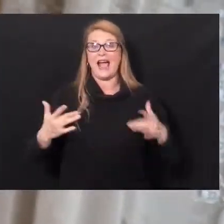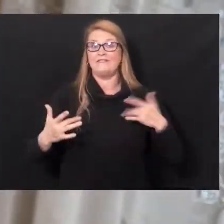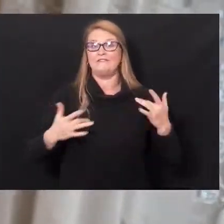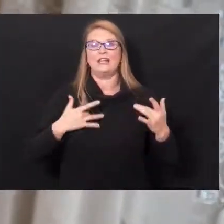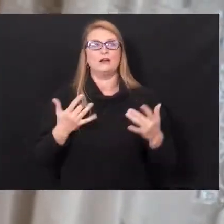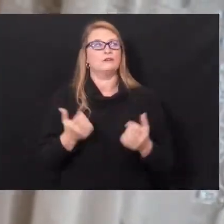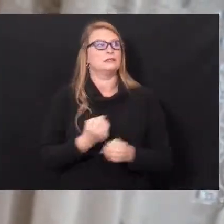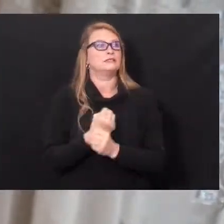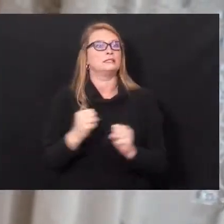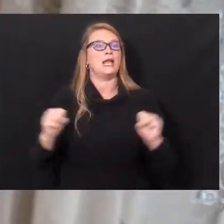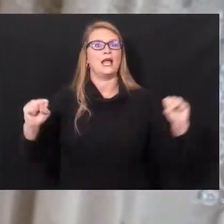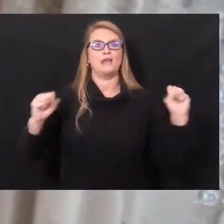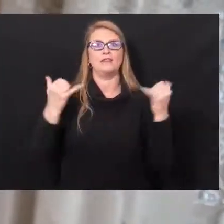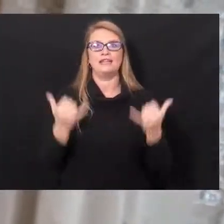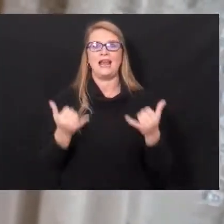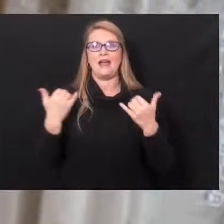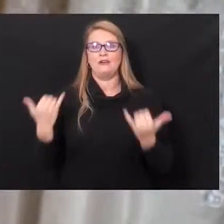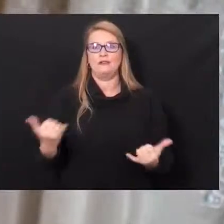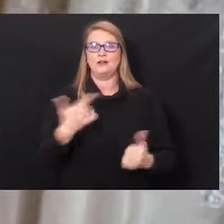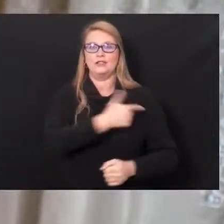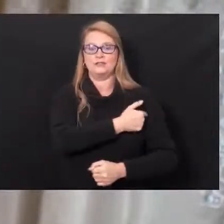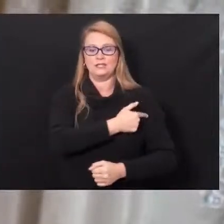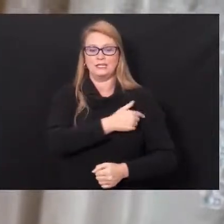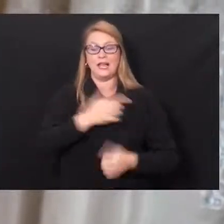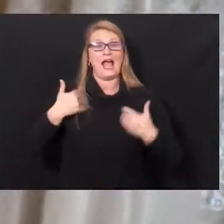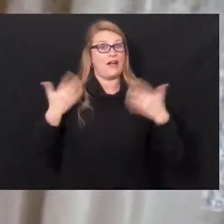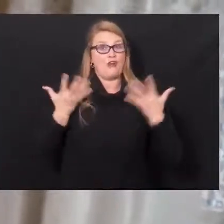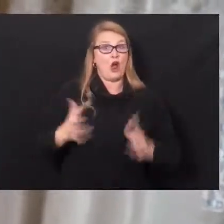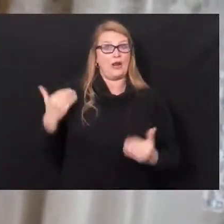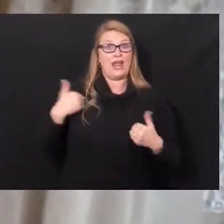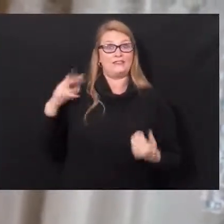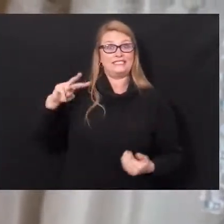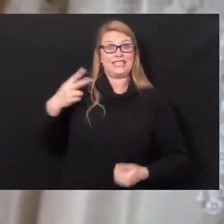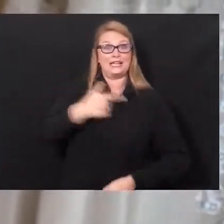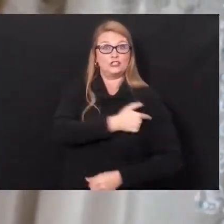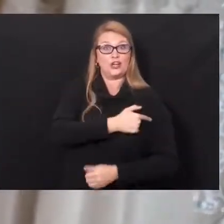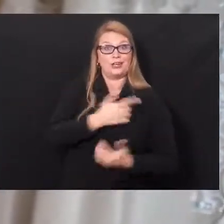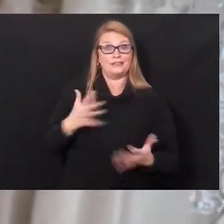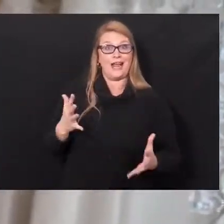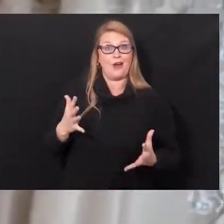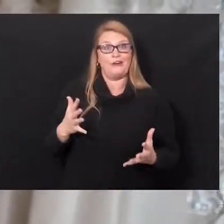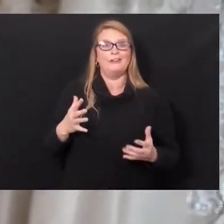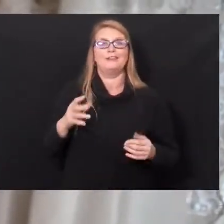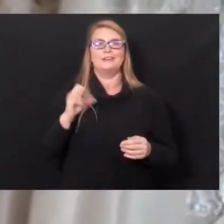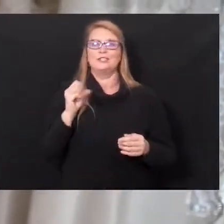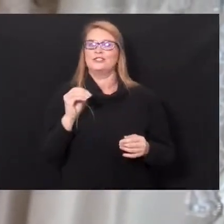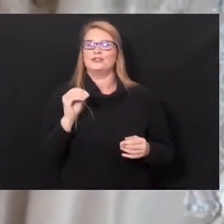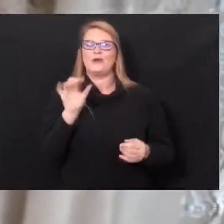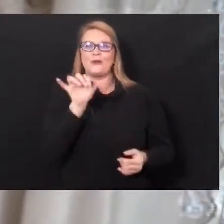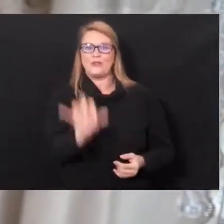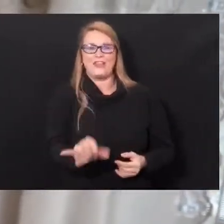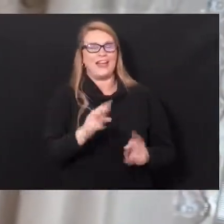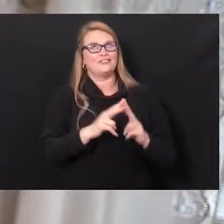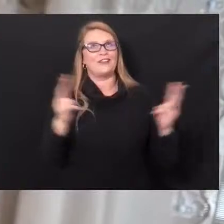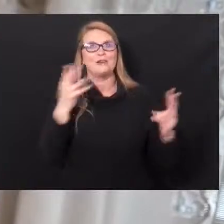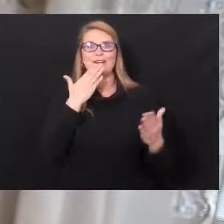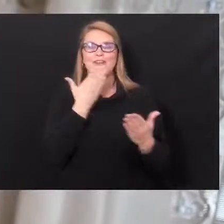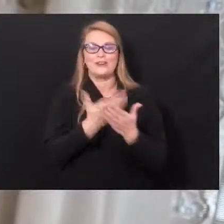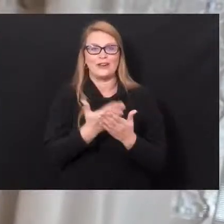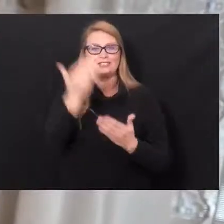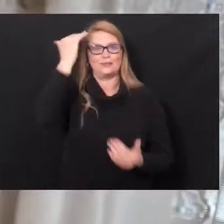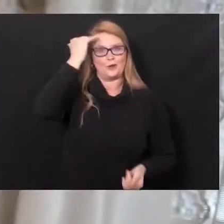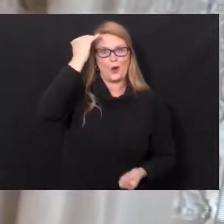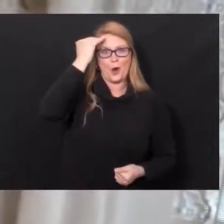I got the vaccination. Of course, I've already gotten the second one, so it's very good to know